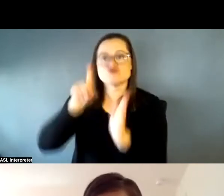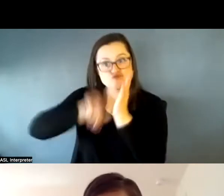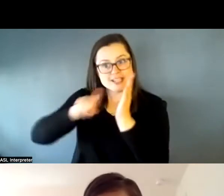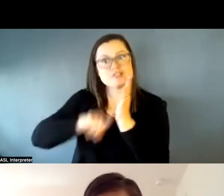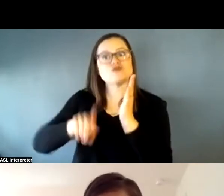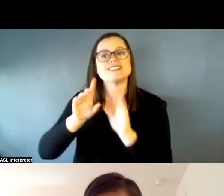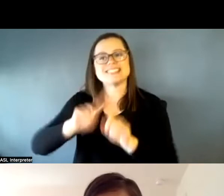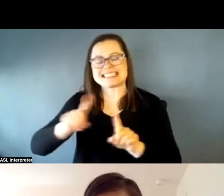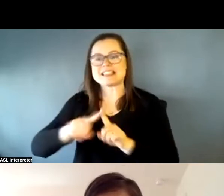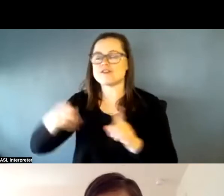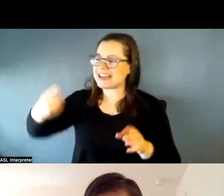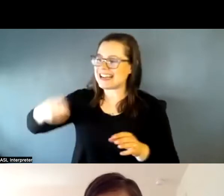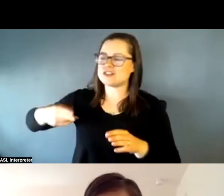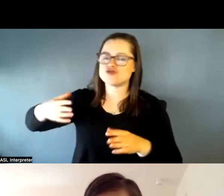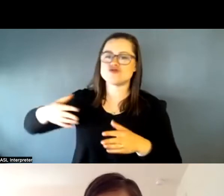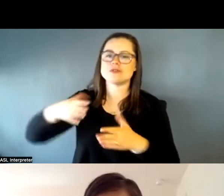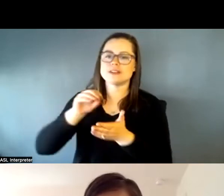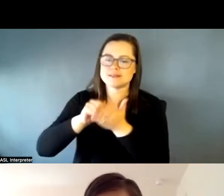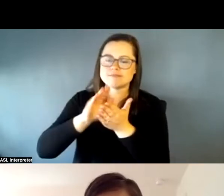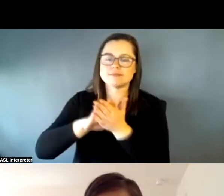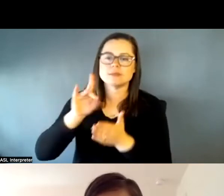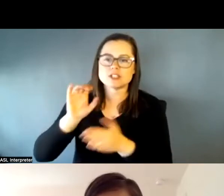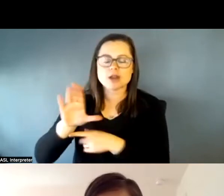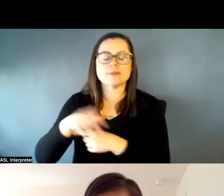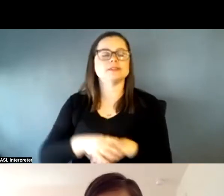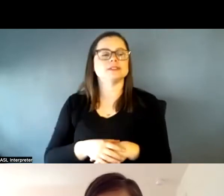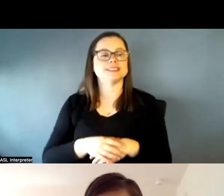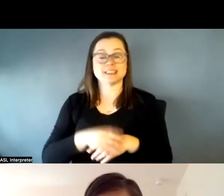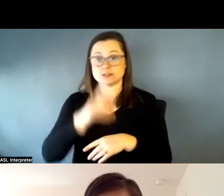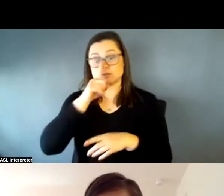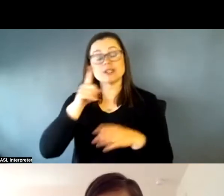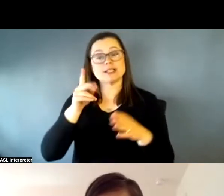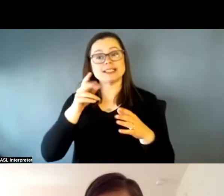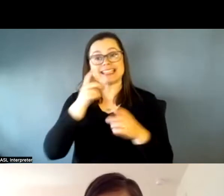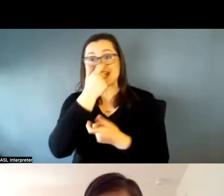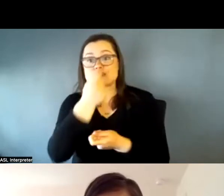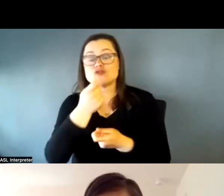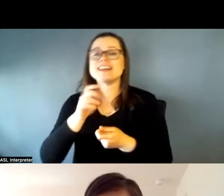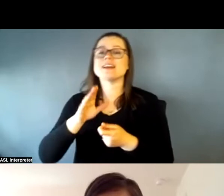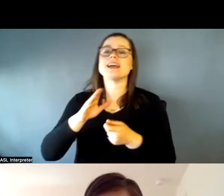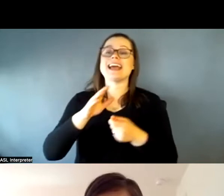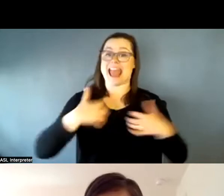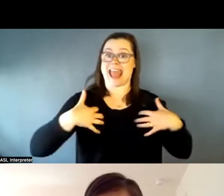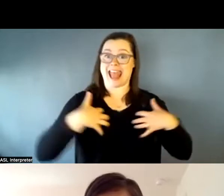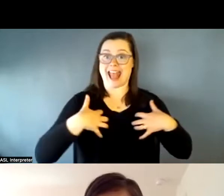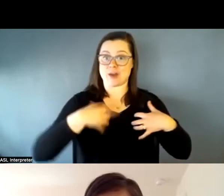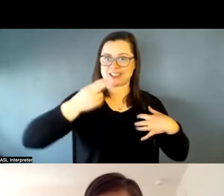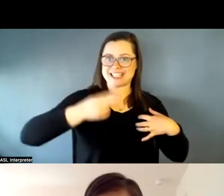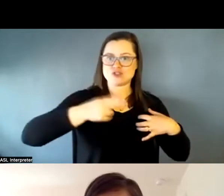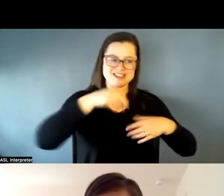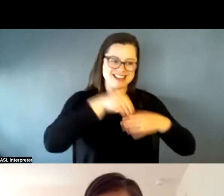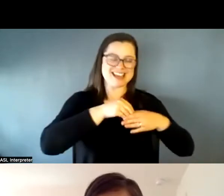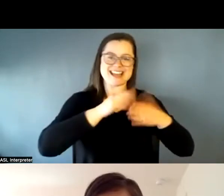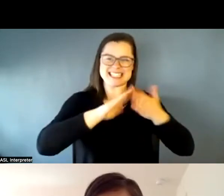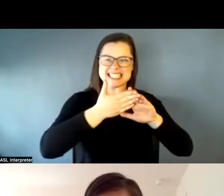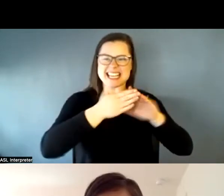to piece together a history of the significance of animals in urban history. And animals aren't writing that history. It's a way of